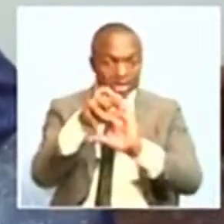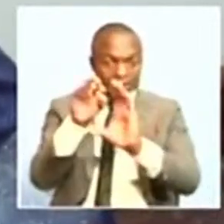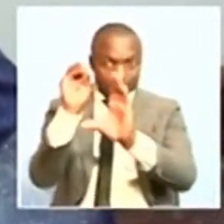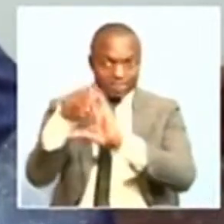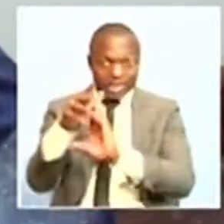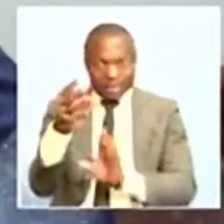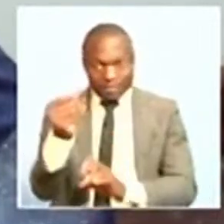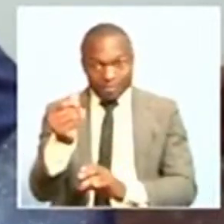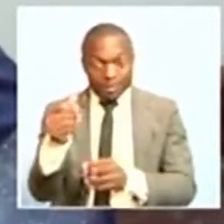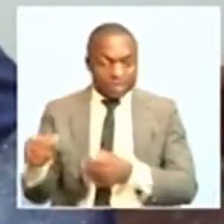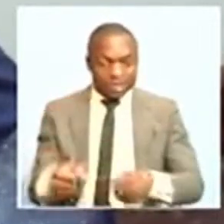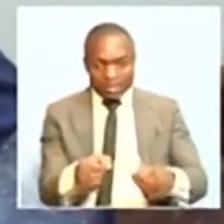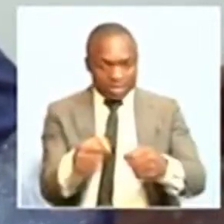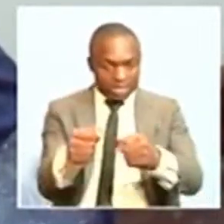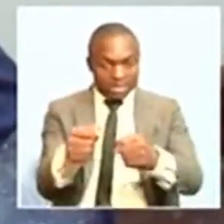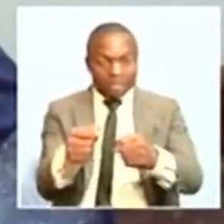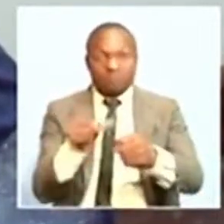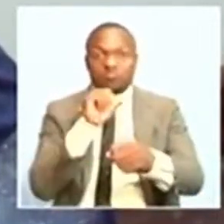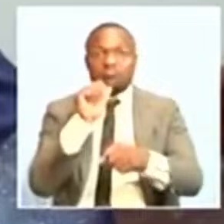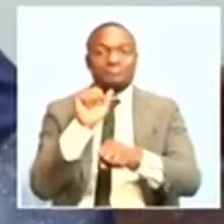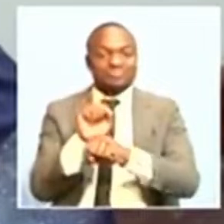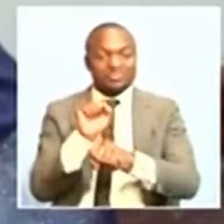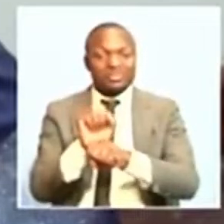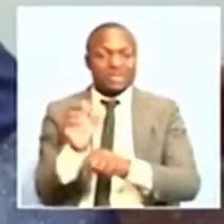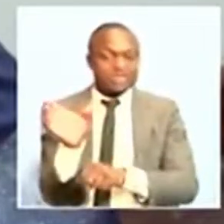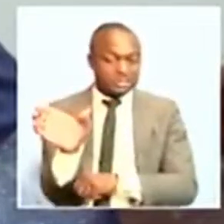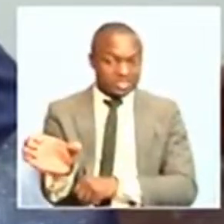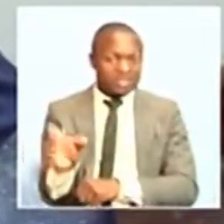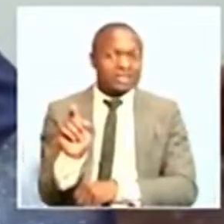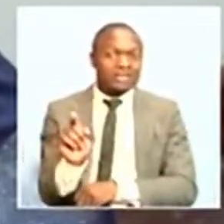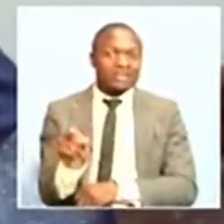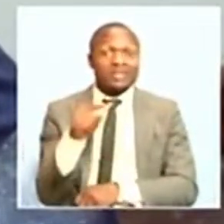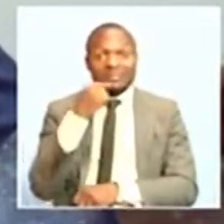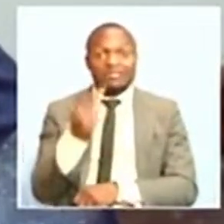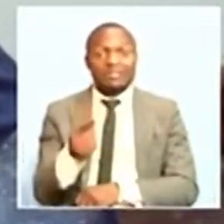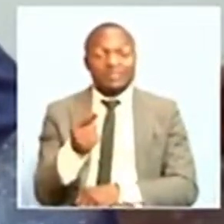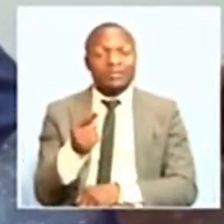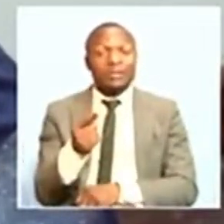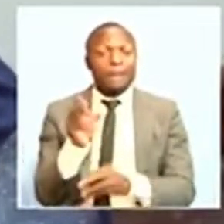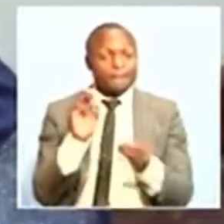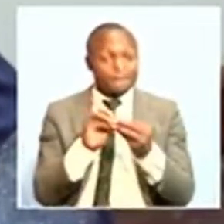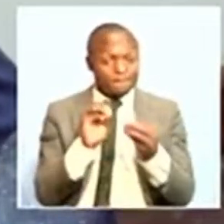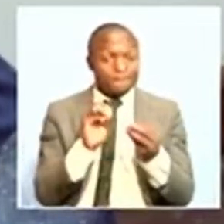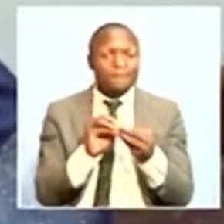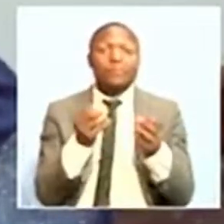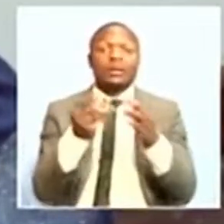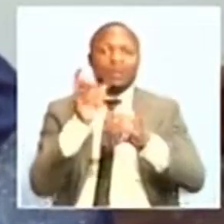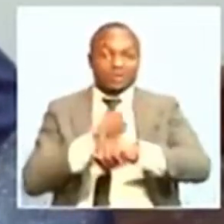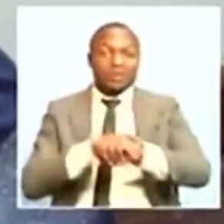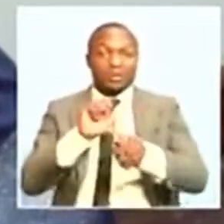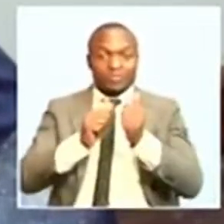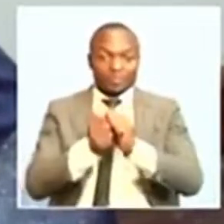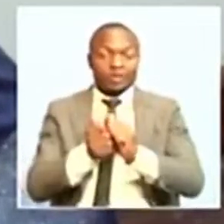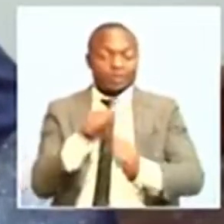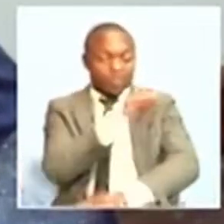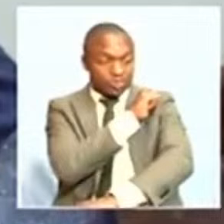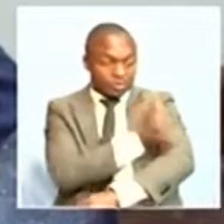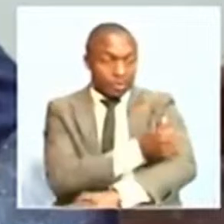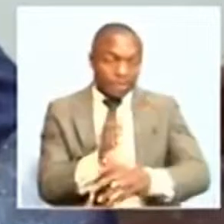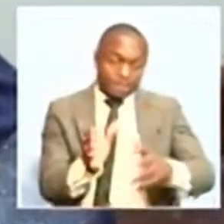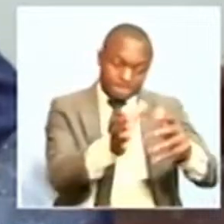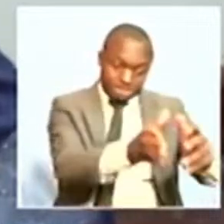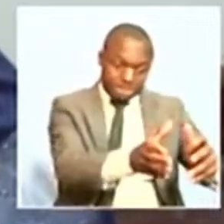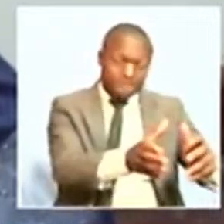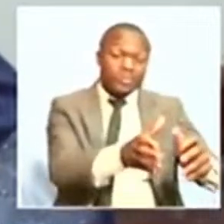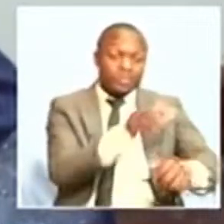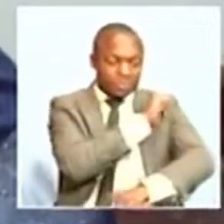the system is down constantly. The sector has bemoaned that more often than not, the problem is on the authority side. So